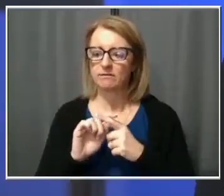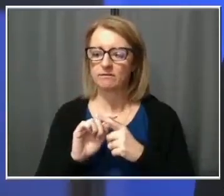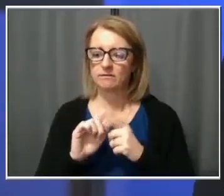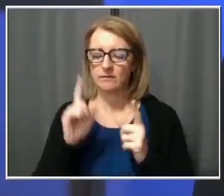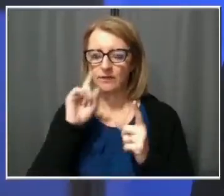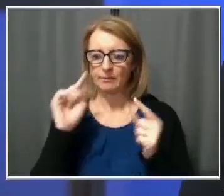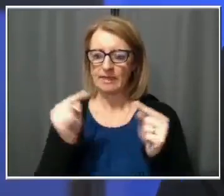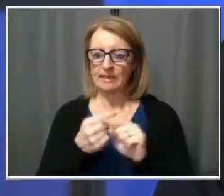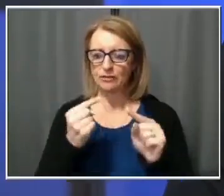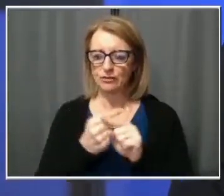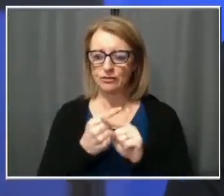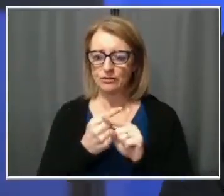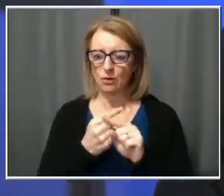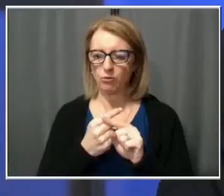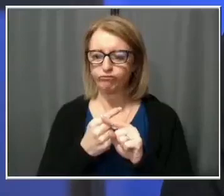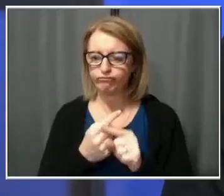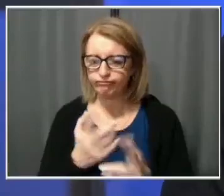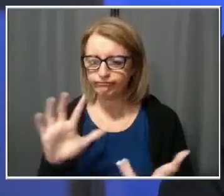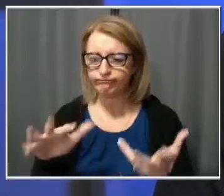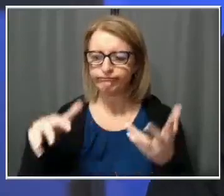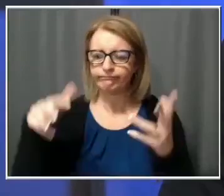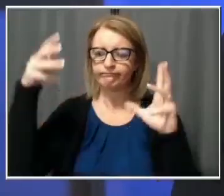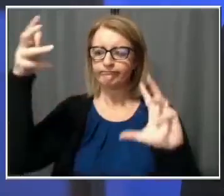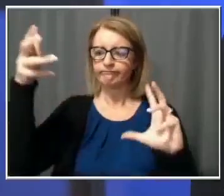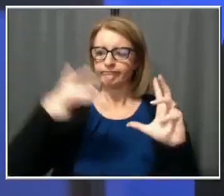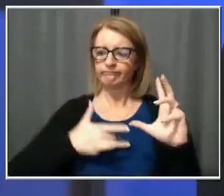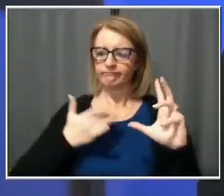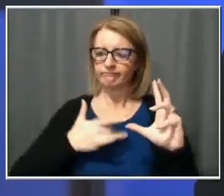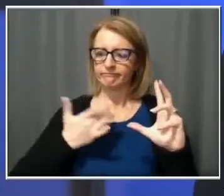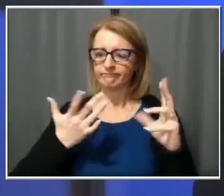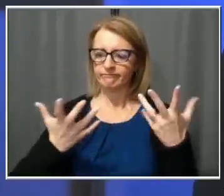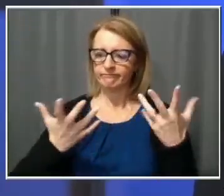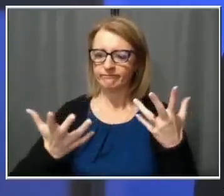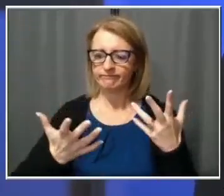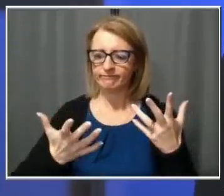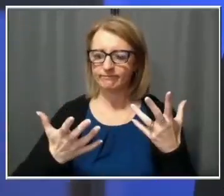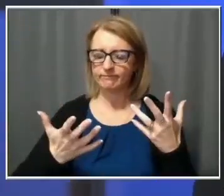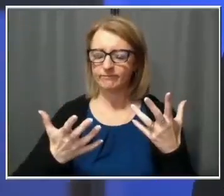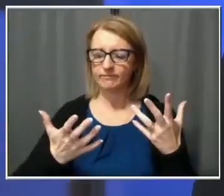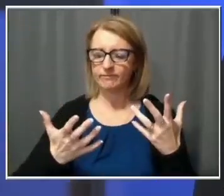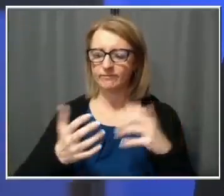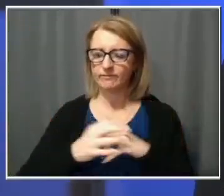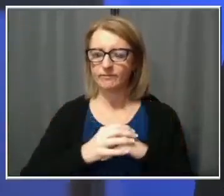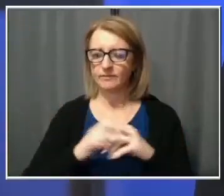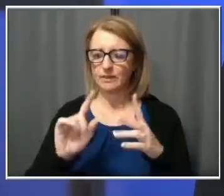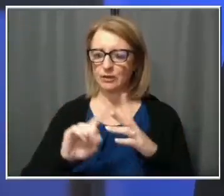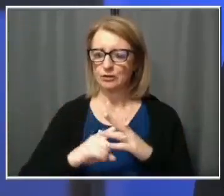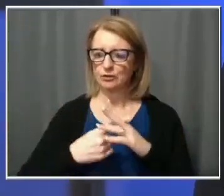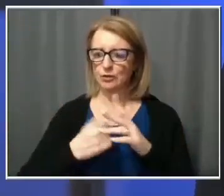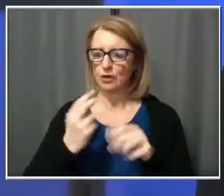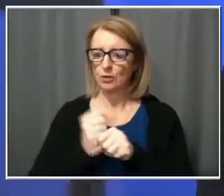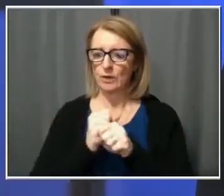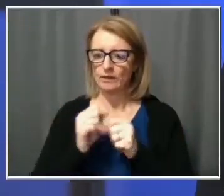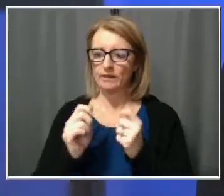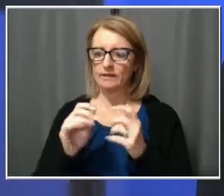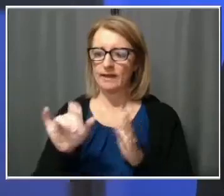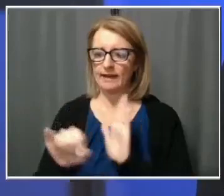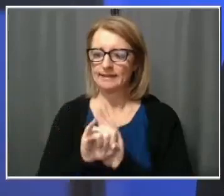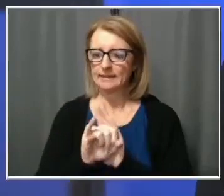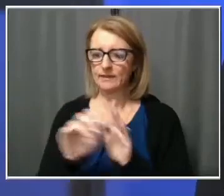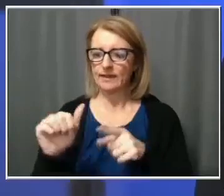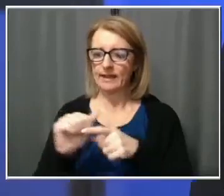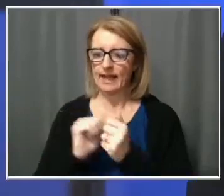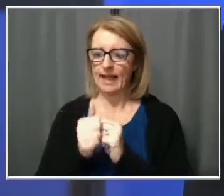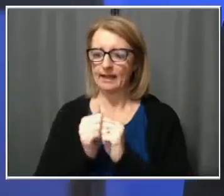being upended, it can feel like the rug's just pulled from underneath you. So usually where I start with is identifying athletes' kind of already existing